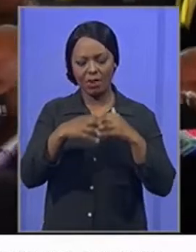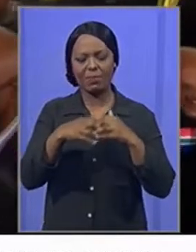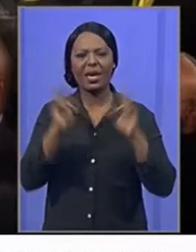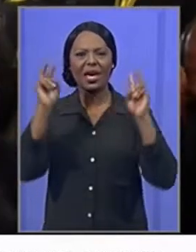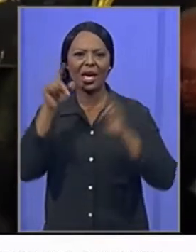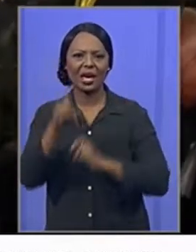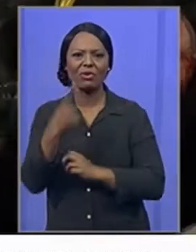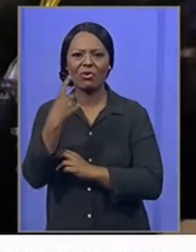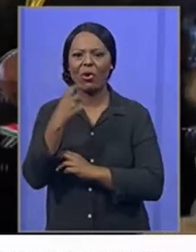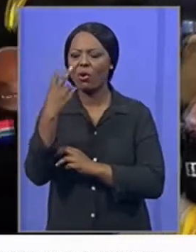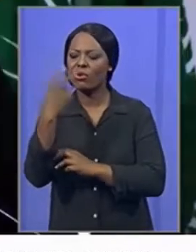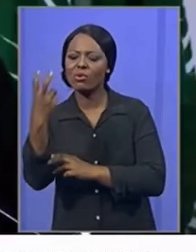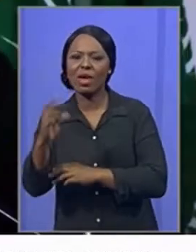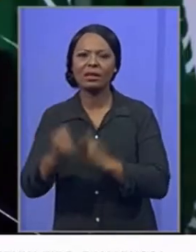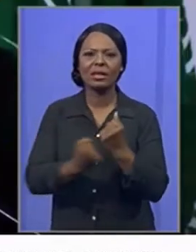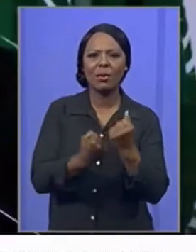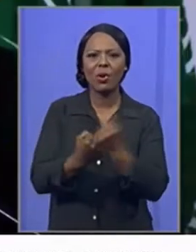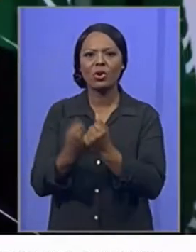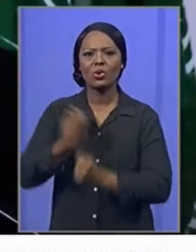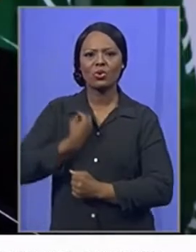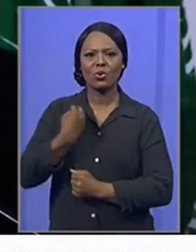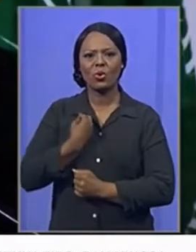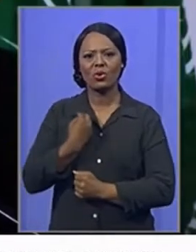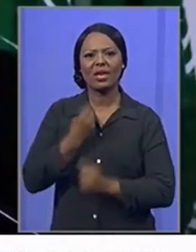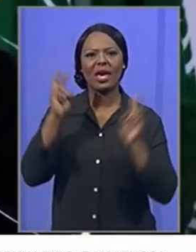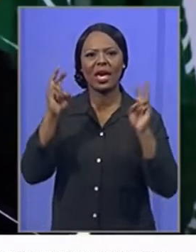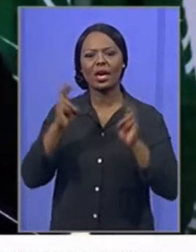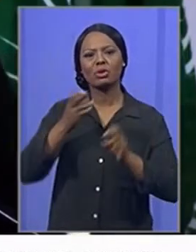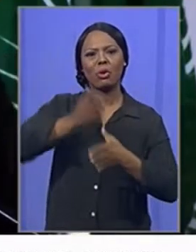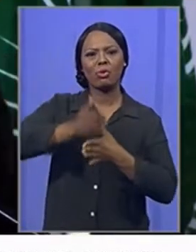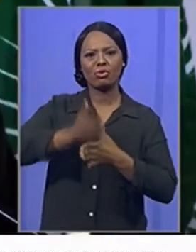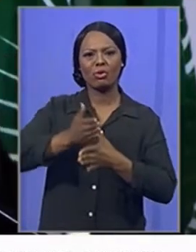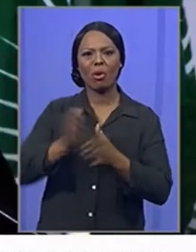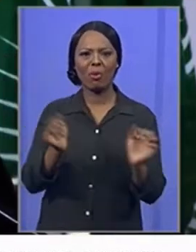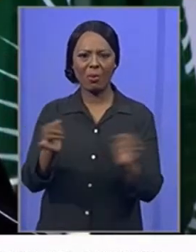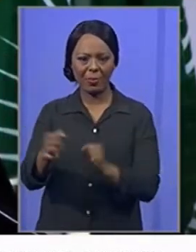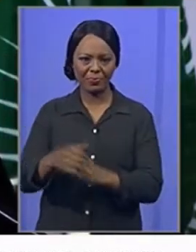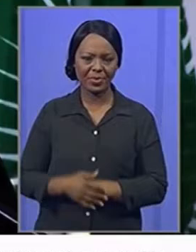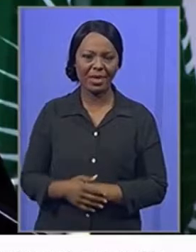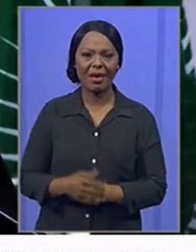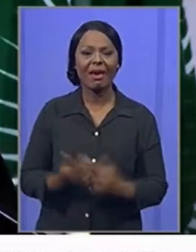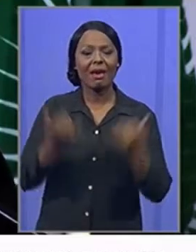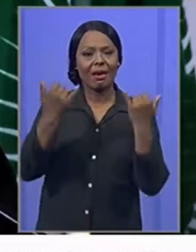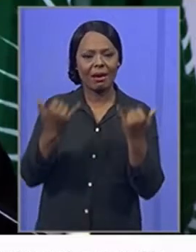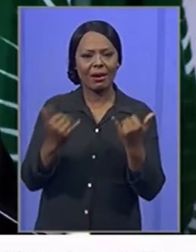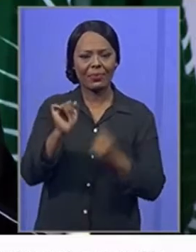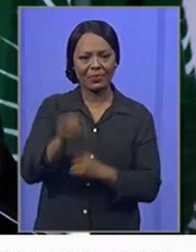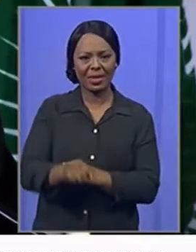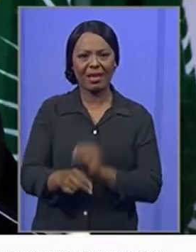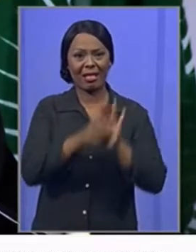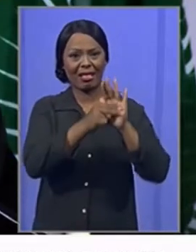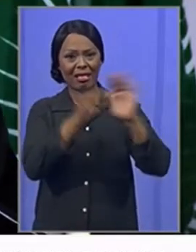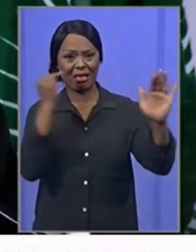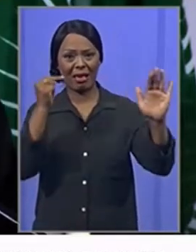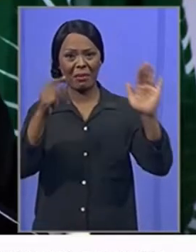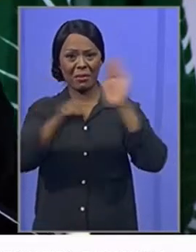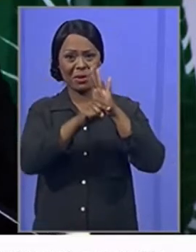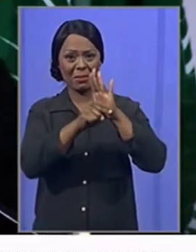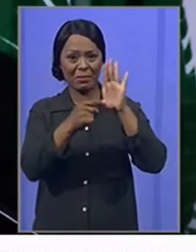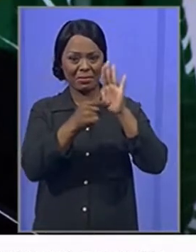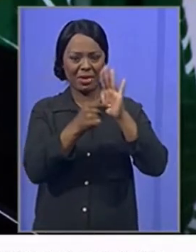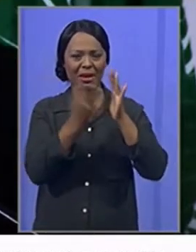are intensifying our investment drive and removing the red tape that